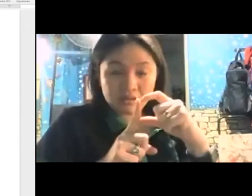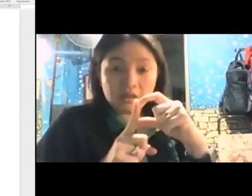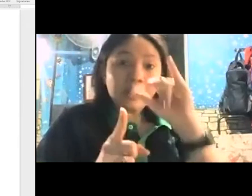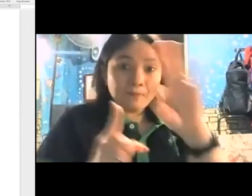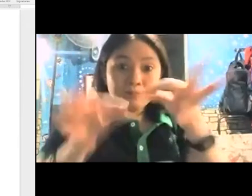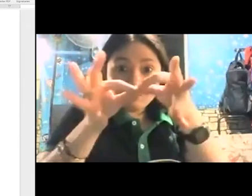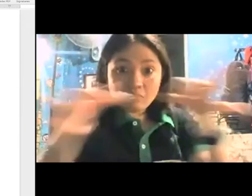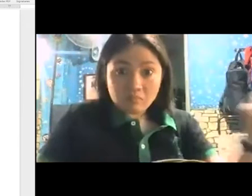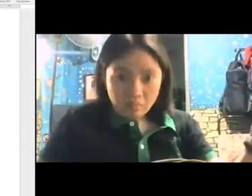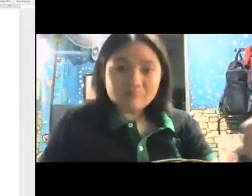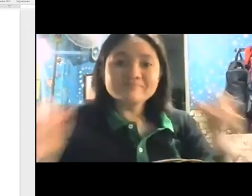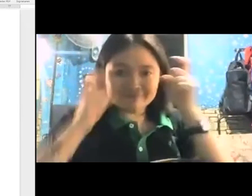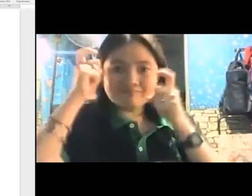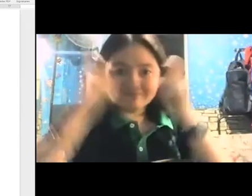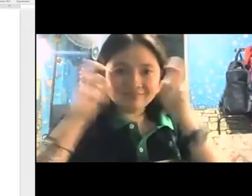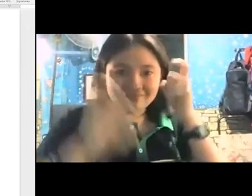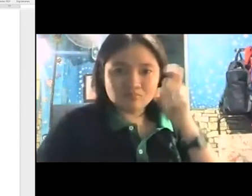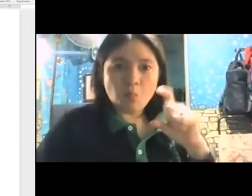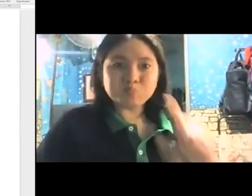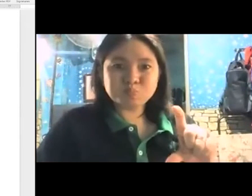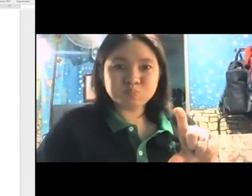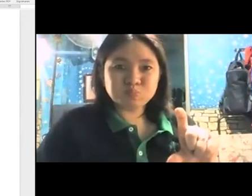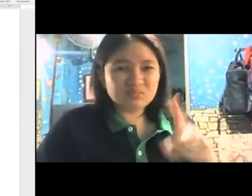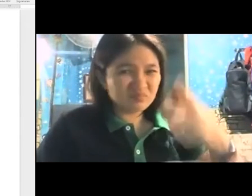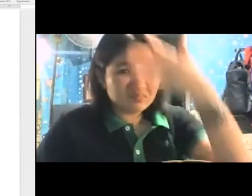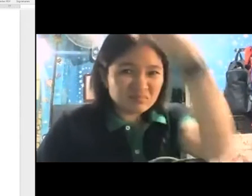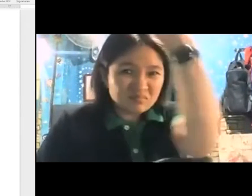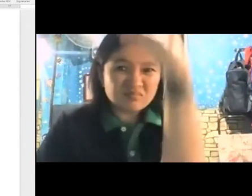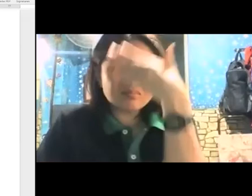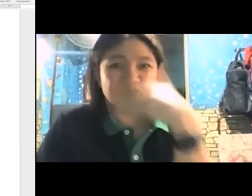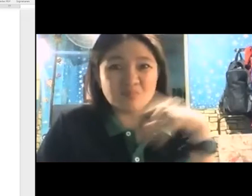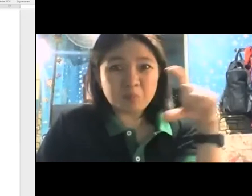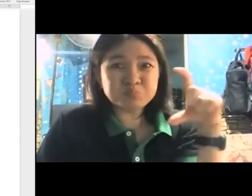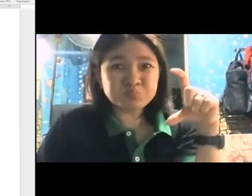of adjective. Each one has to have a facial expression.